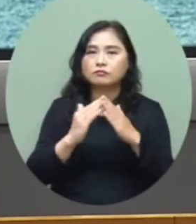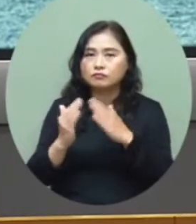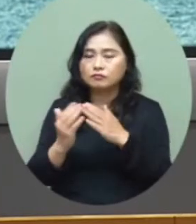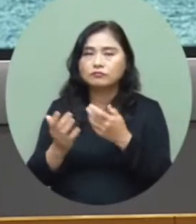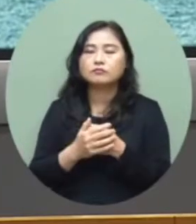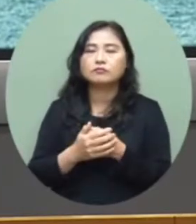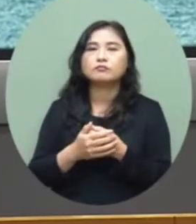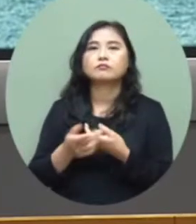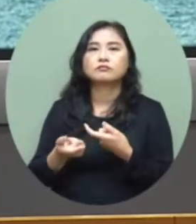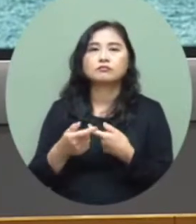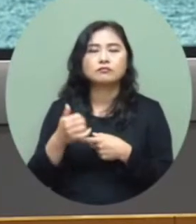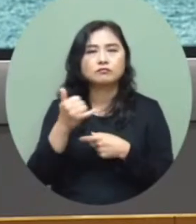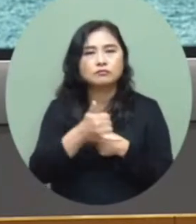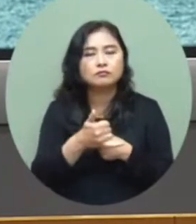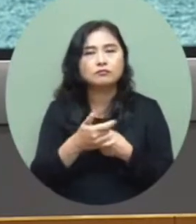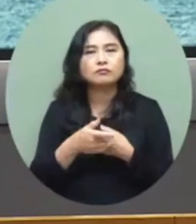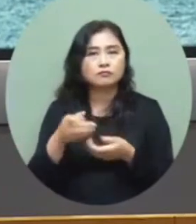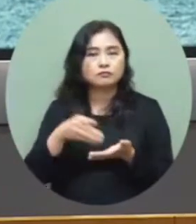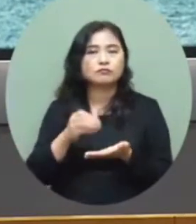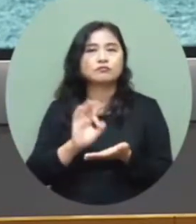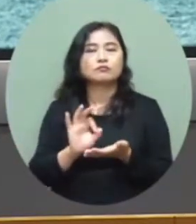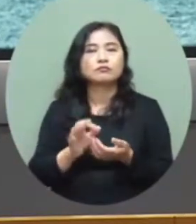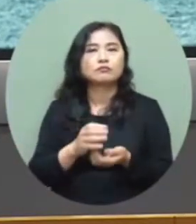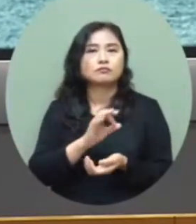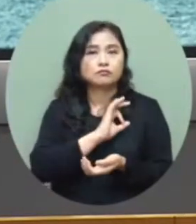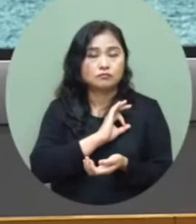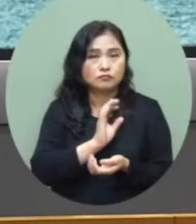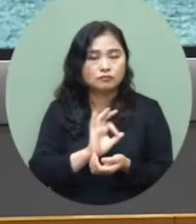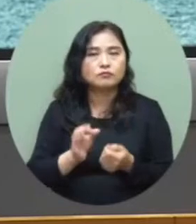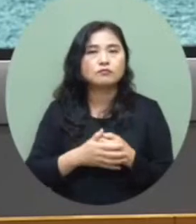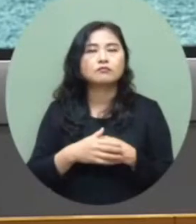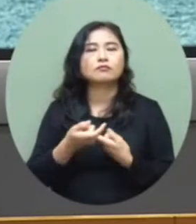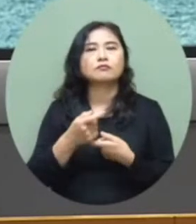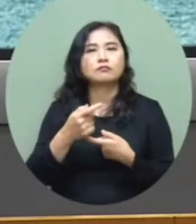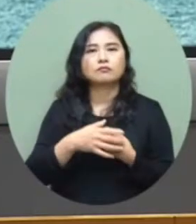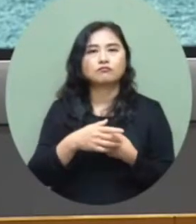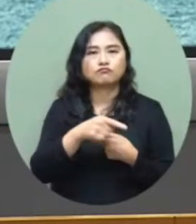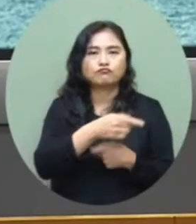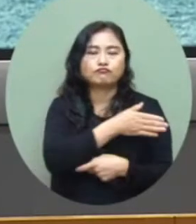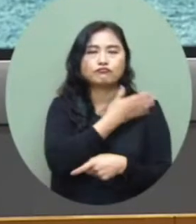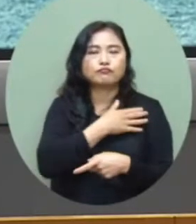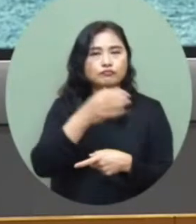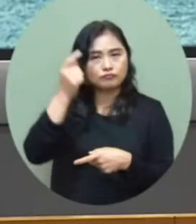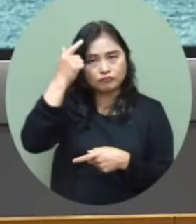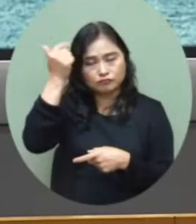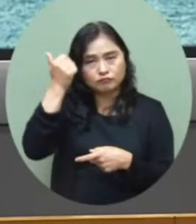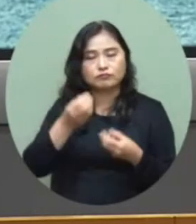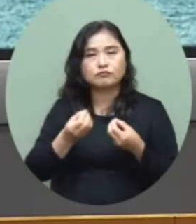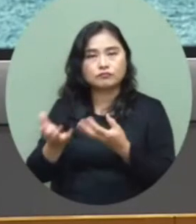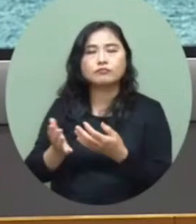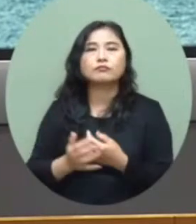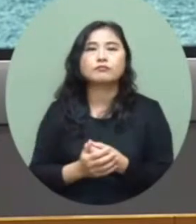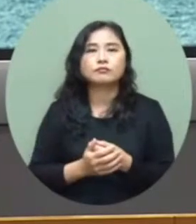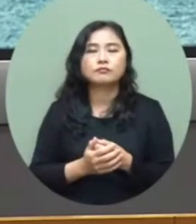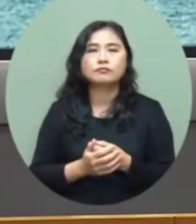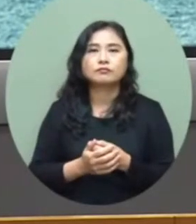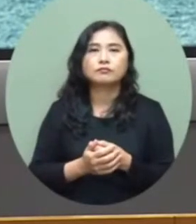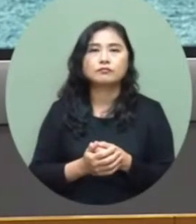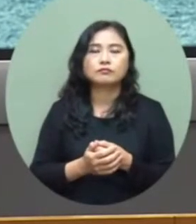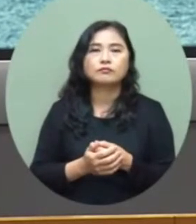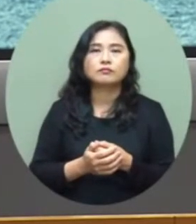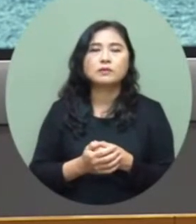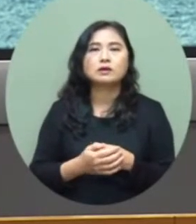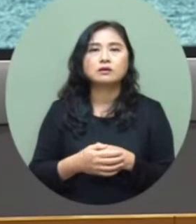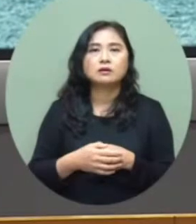would like to get those kits urgently, then of course we will exercise flexibility. And if they are not members or regular members of